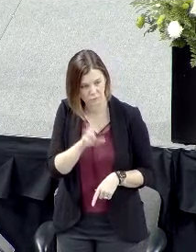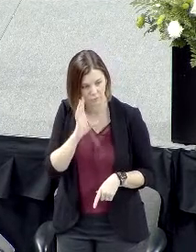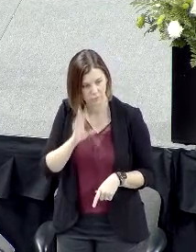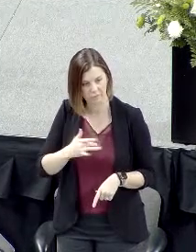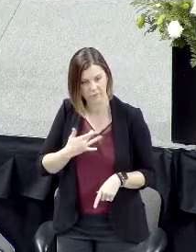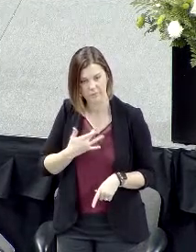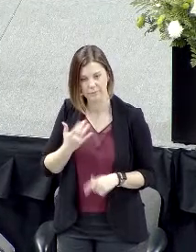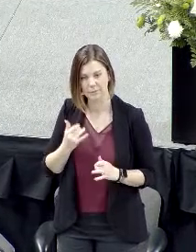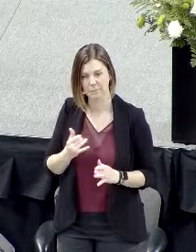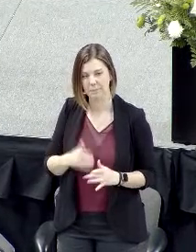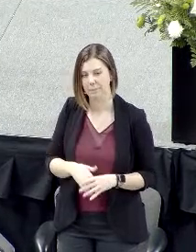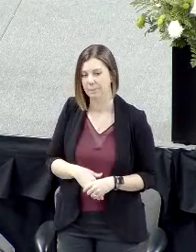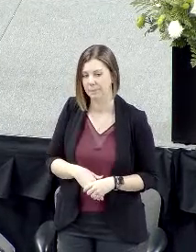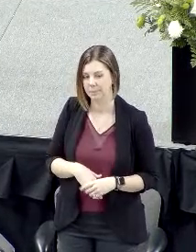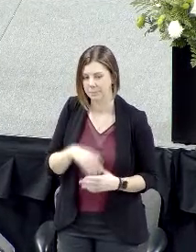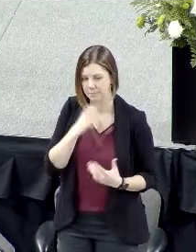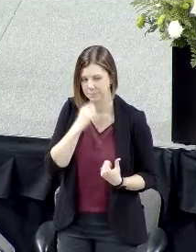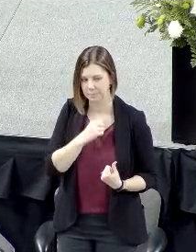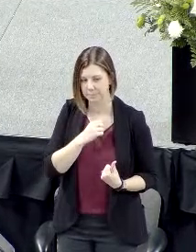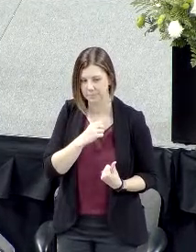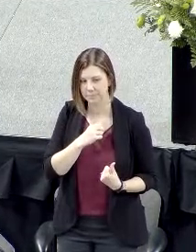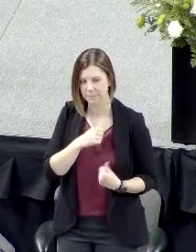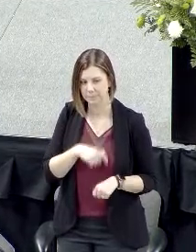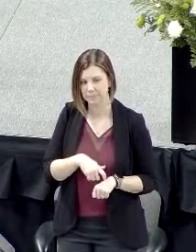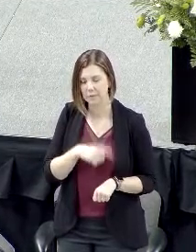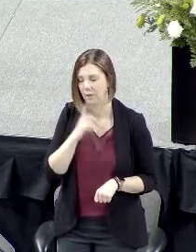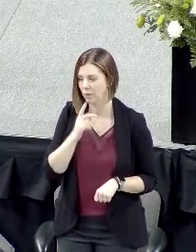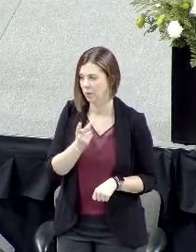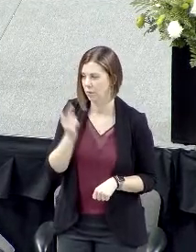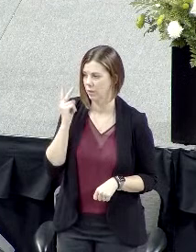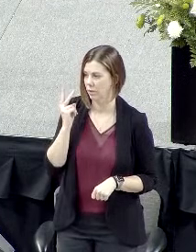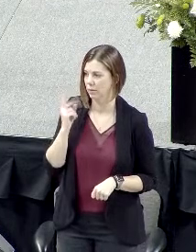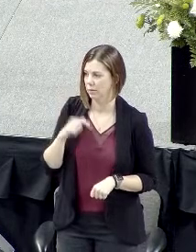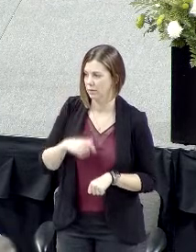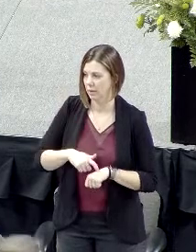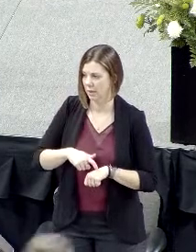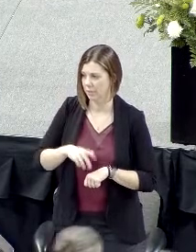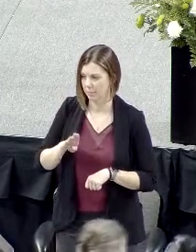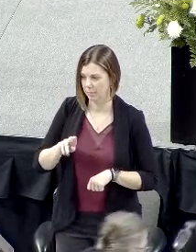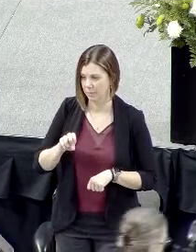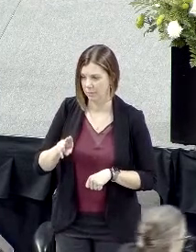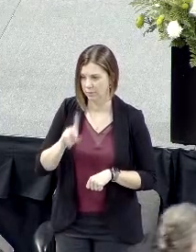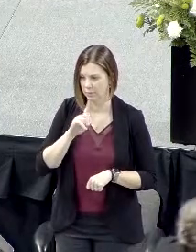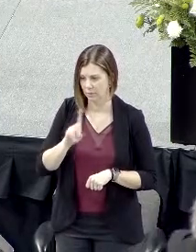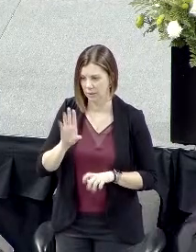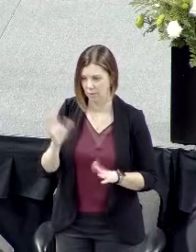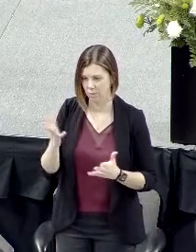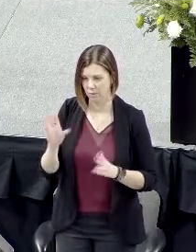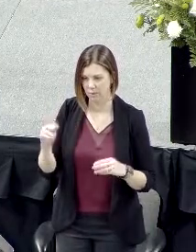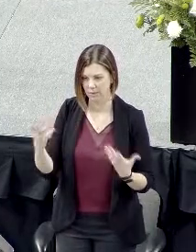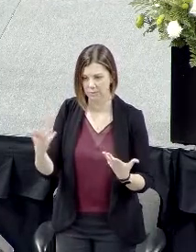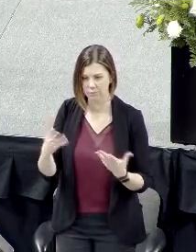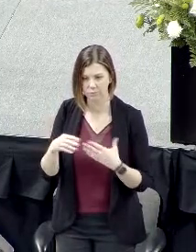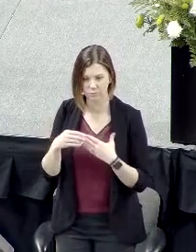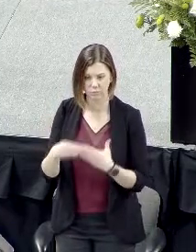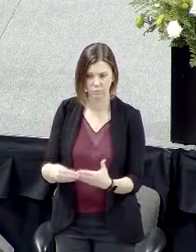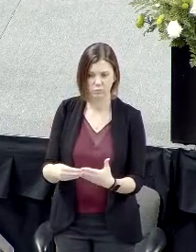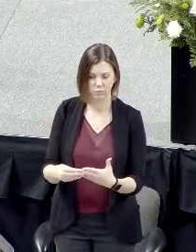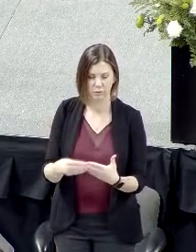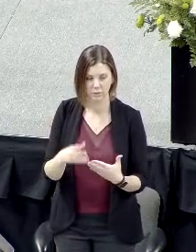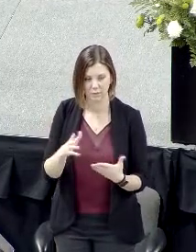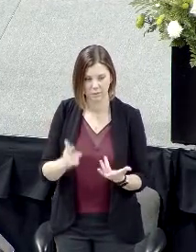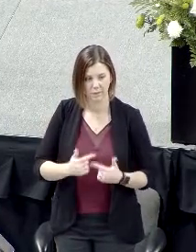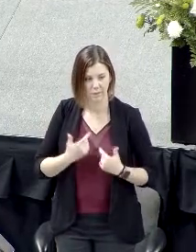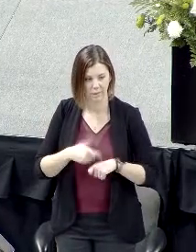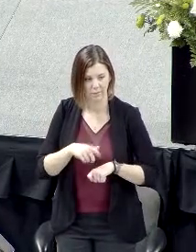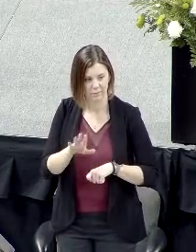way. You will look back at your time at Bemidji State University as one that gave you direction, a lifetime of